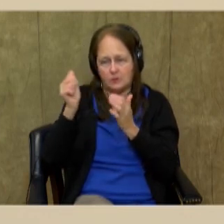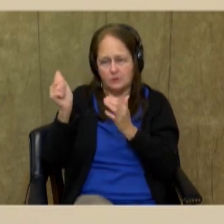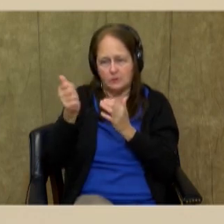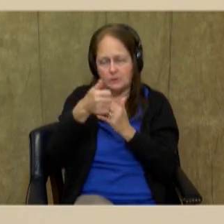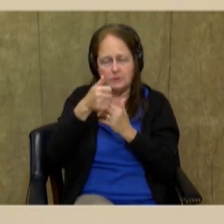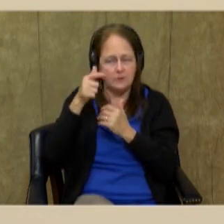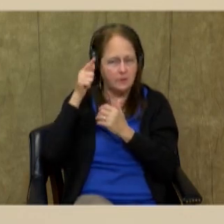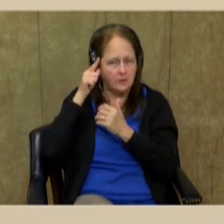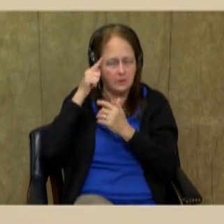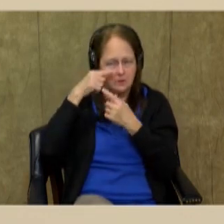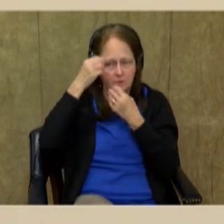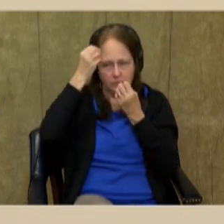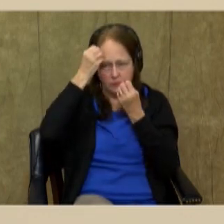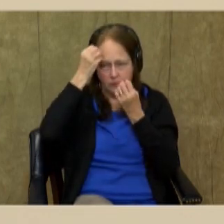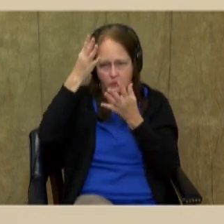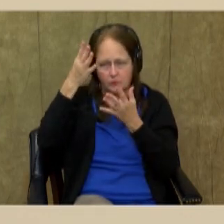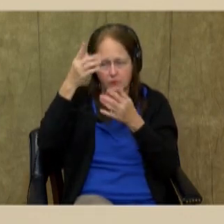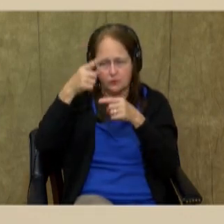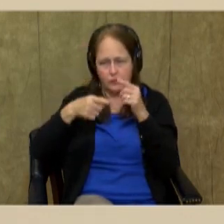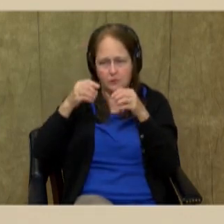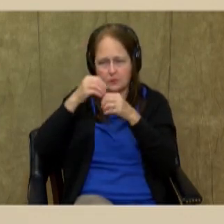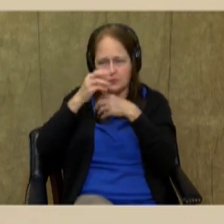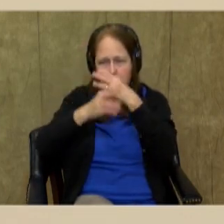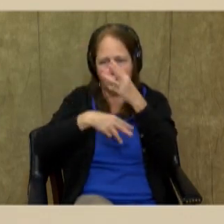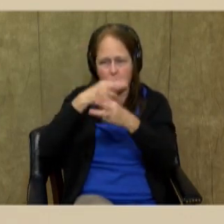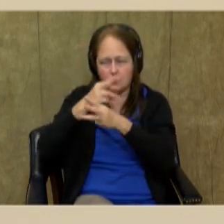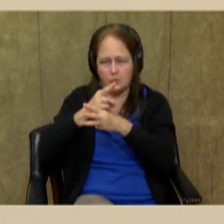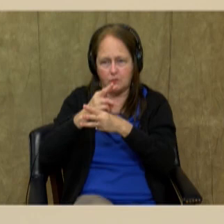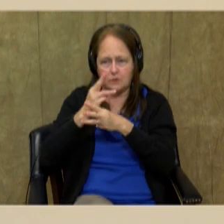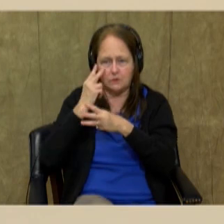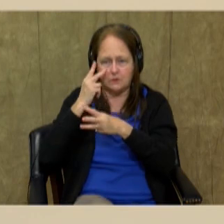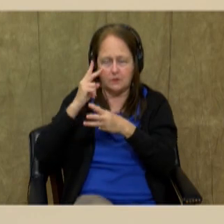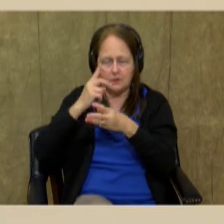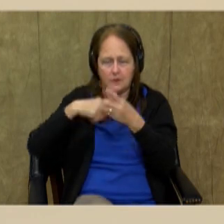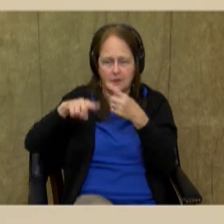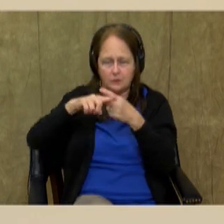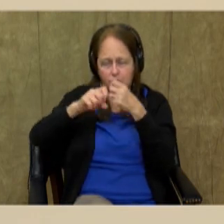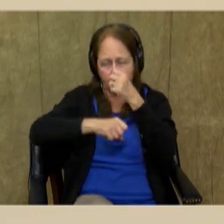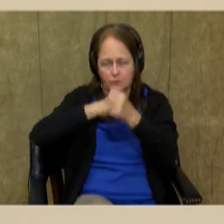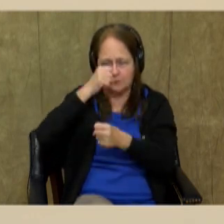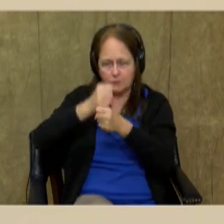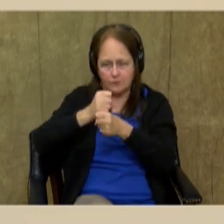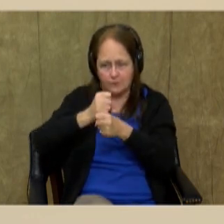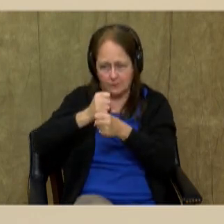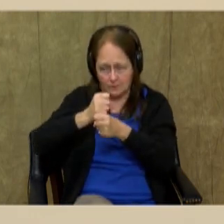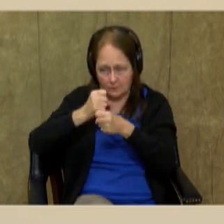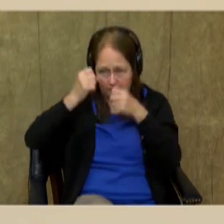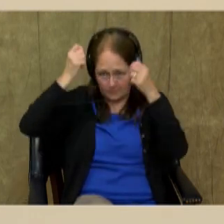listen to the news, find out what's going on in your world, and we'll see you back next year. Thank you.